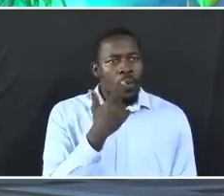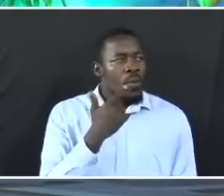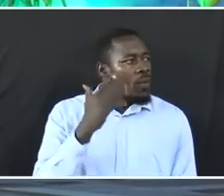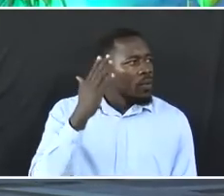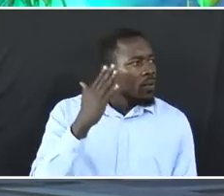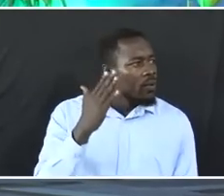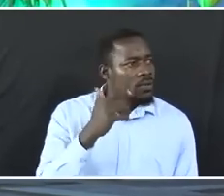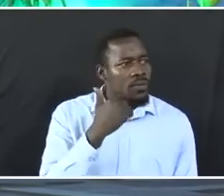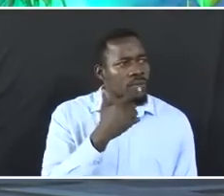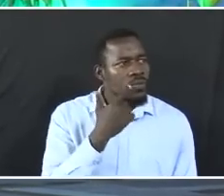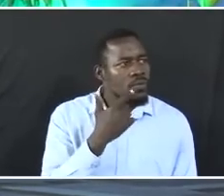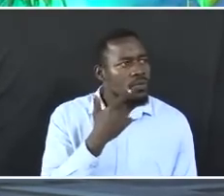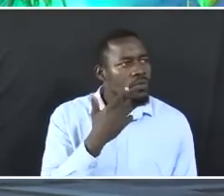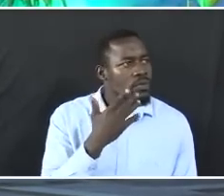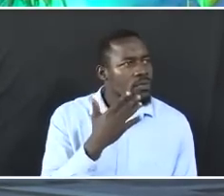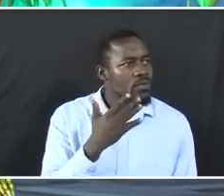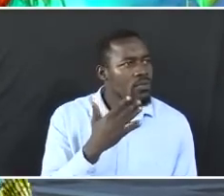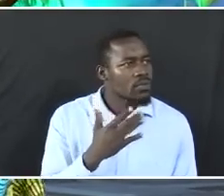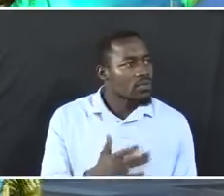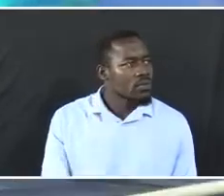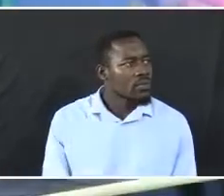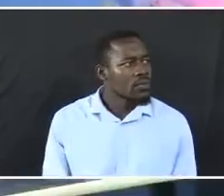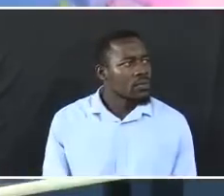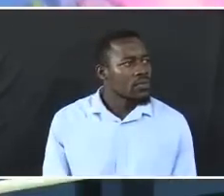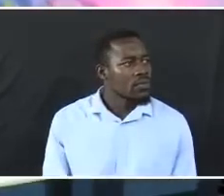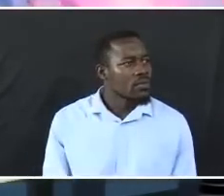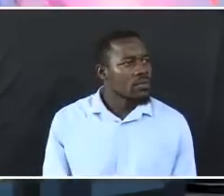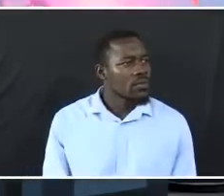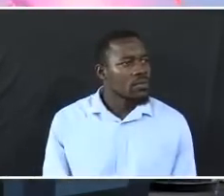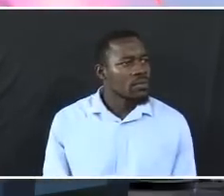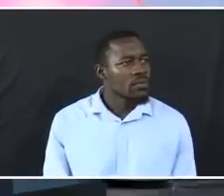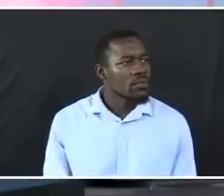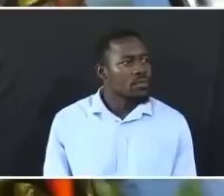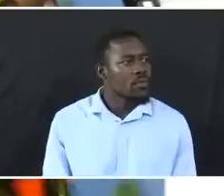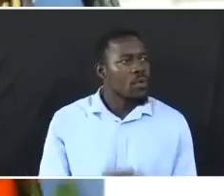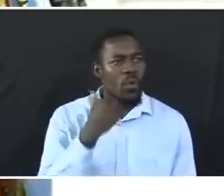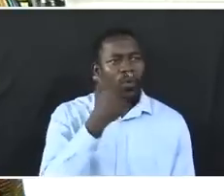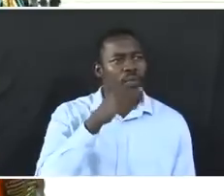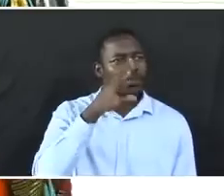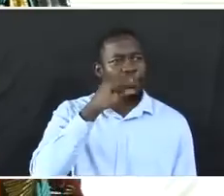is good. And not all the time. Like for now, it's not good.